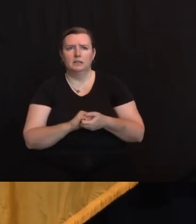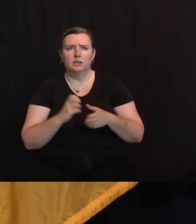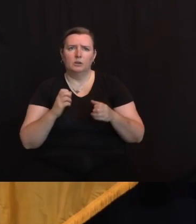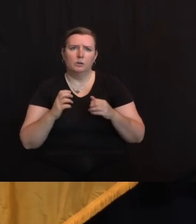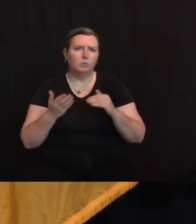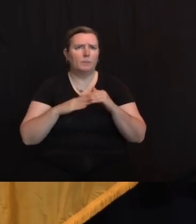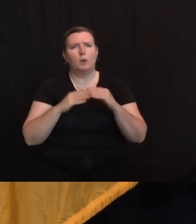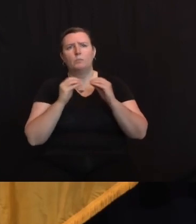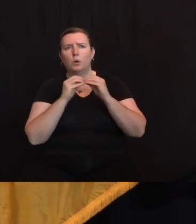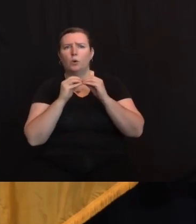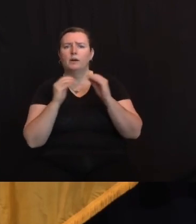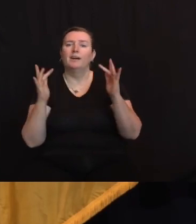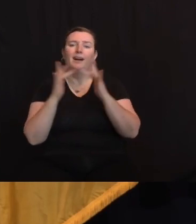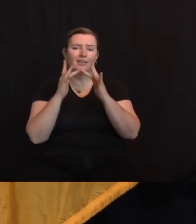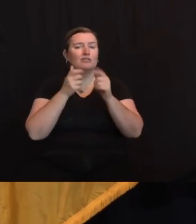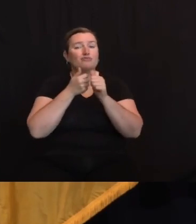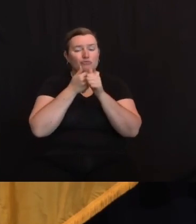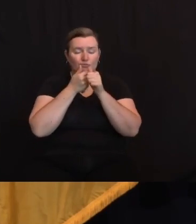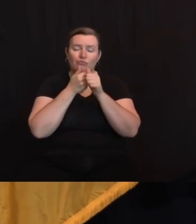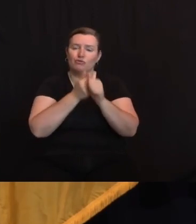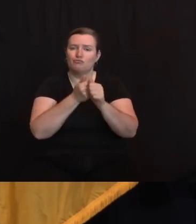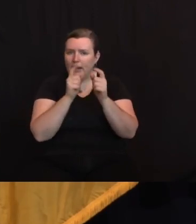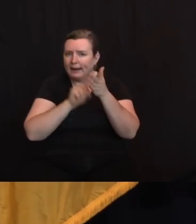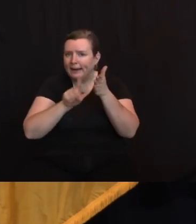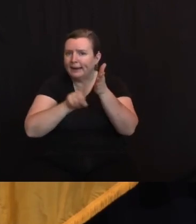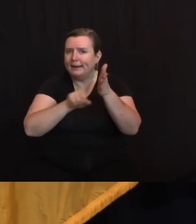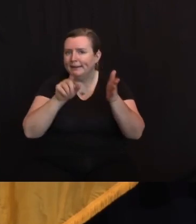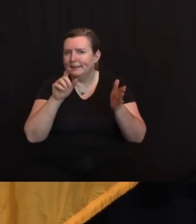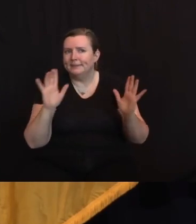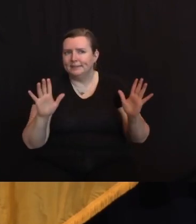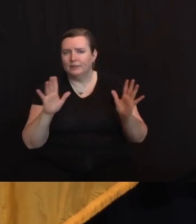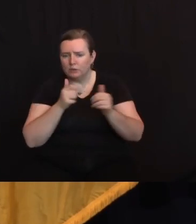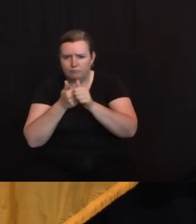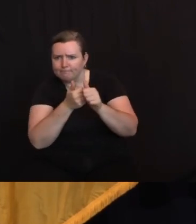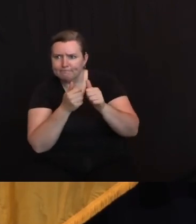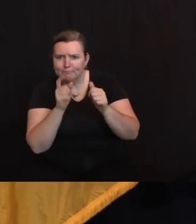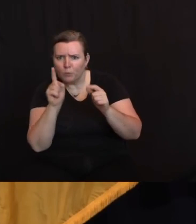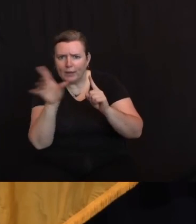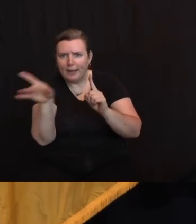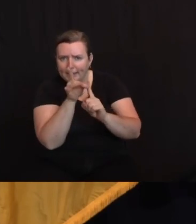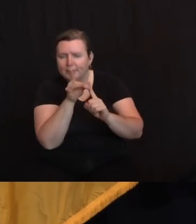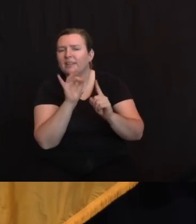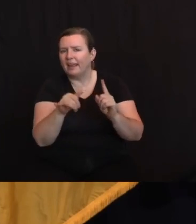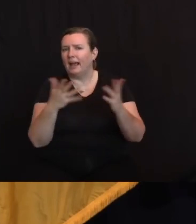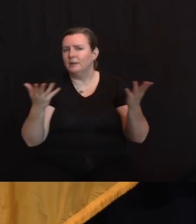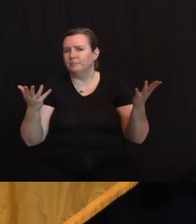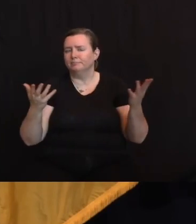so we have a lot more capacity there than we even did, a month ago.